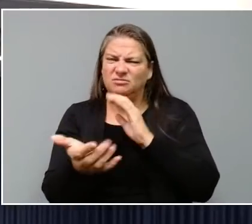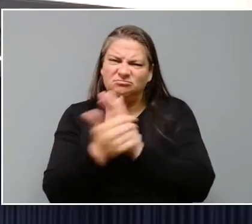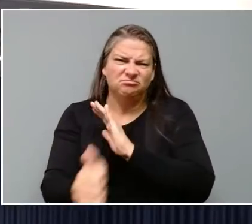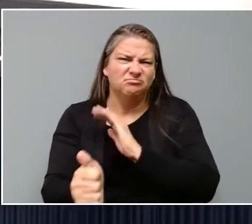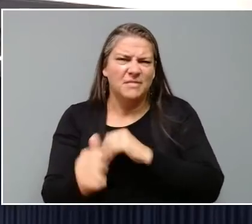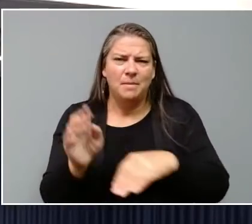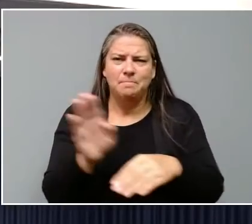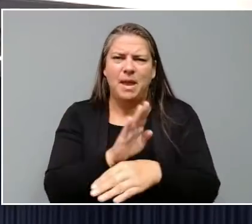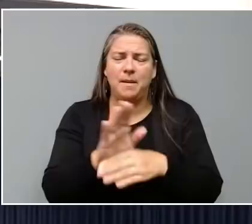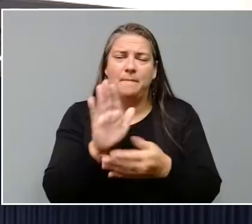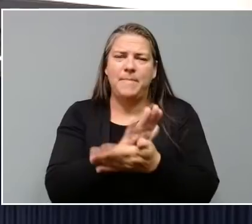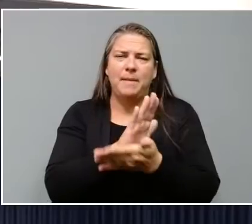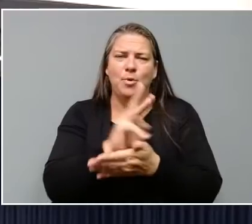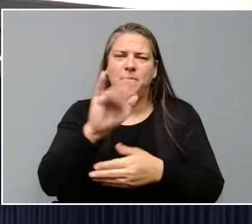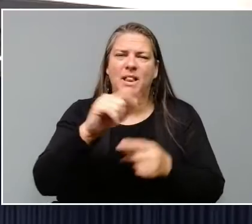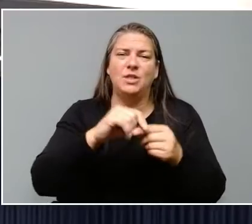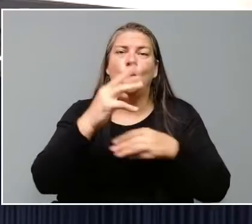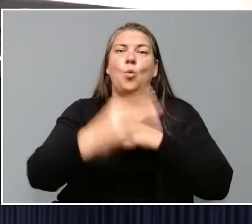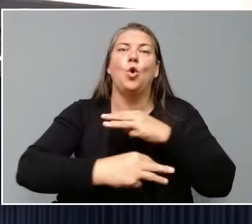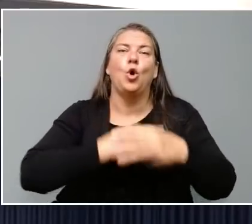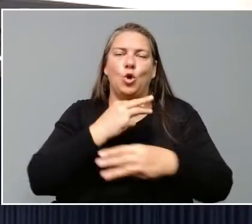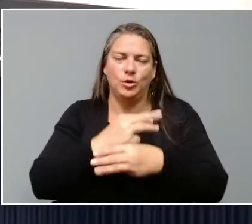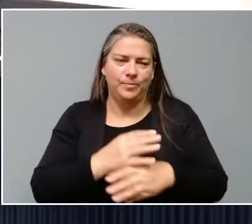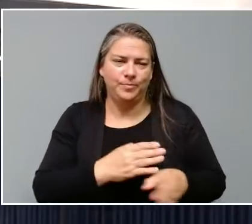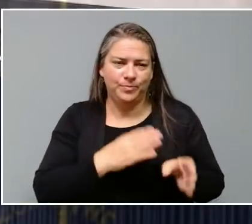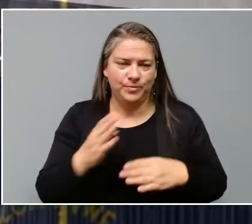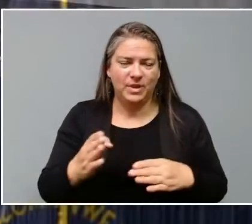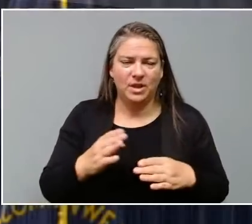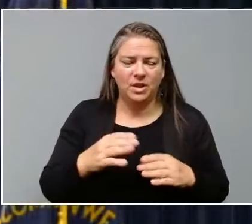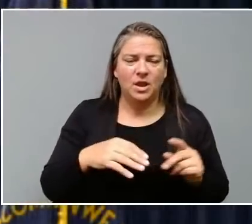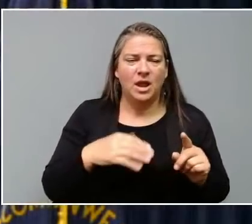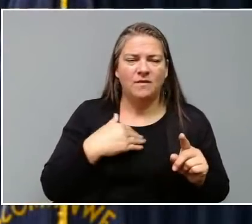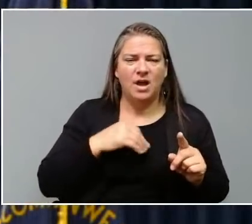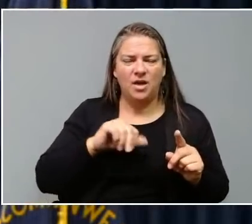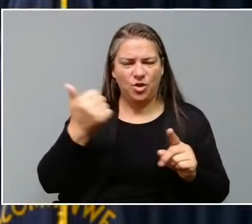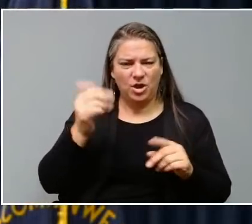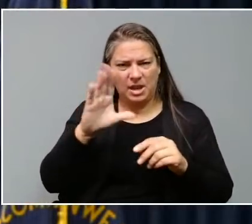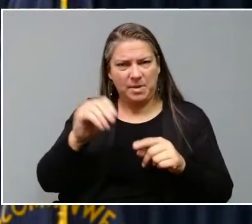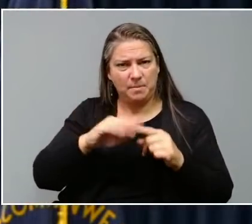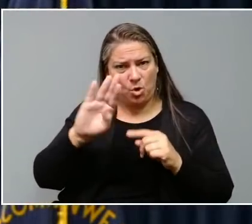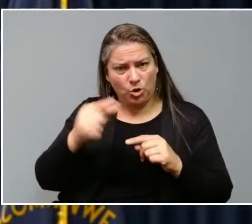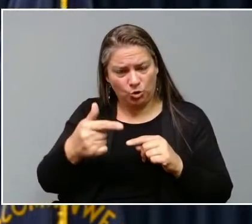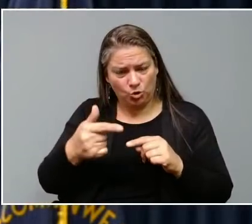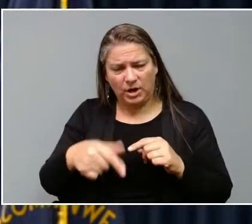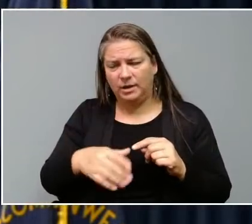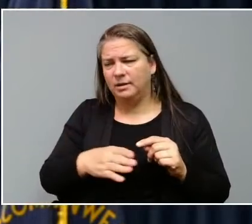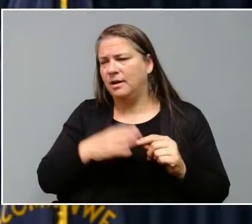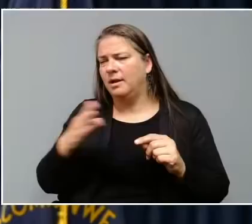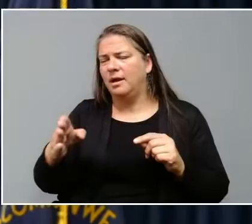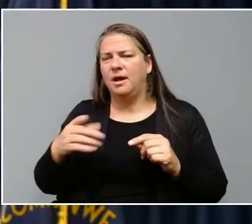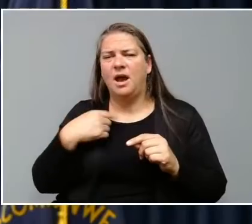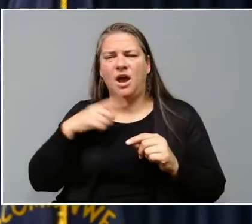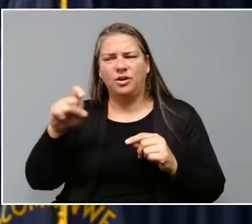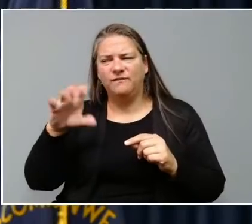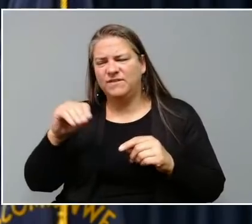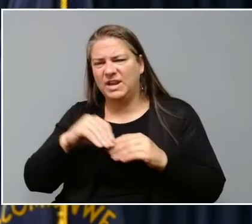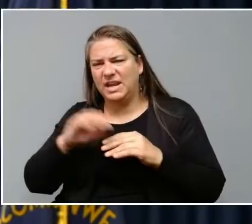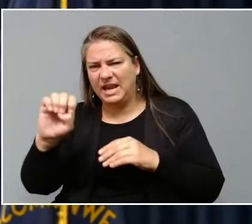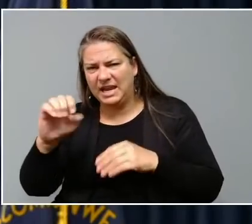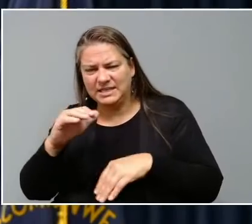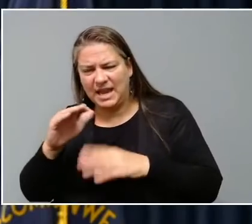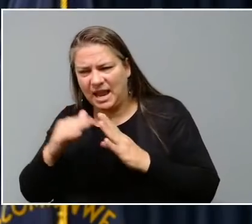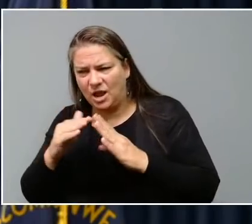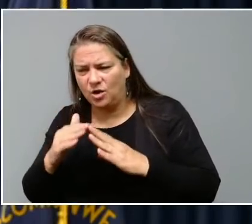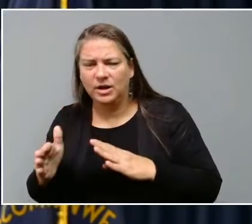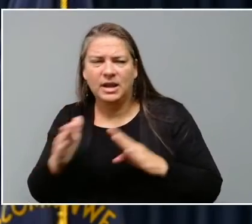world. Fruhoff, 288 jobs in Bowling Green. Kruger Packaging, 150 jobs in E-Town. Beeland North